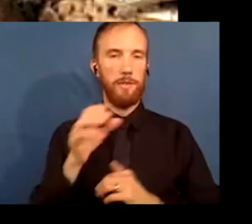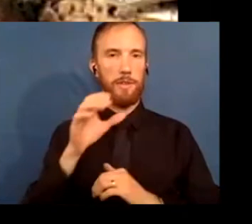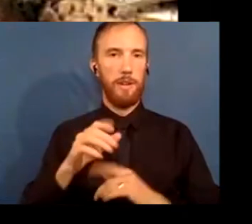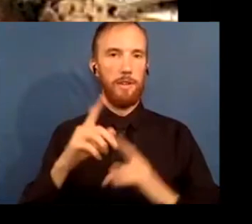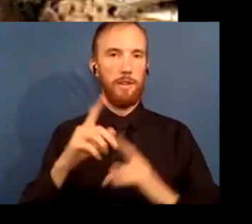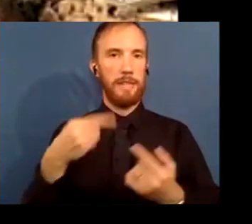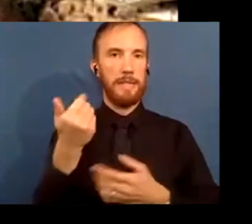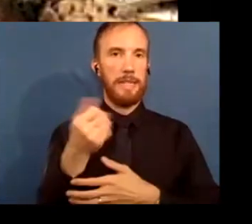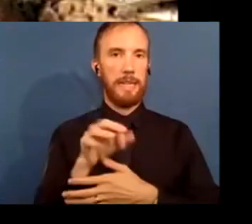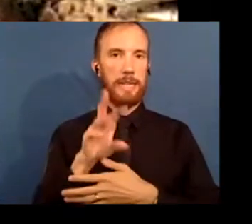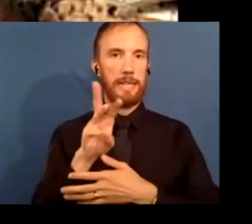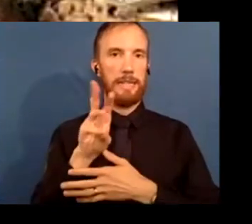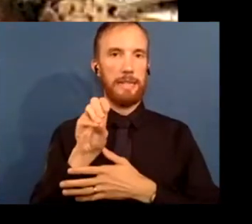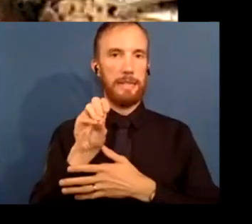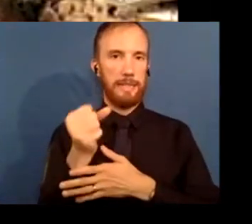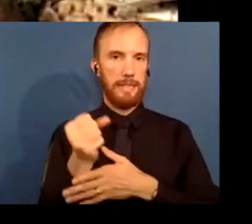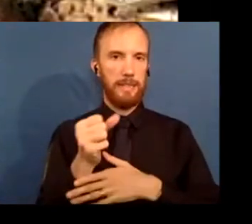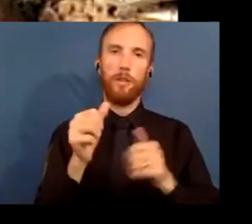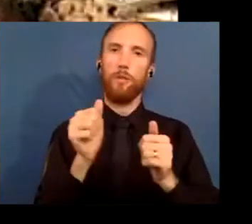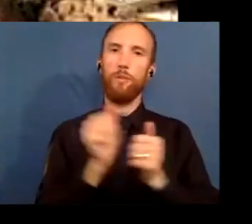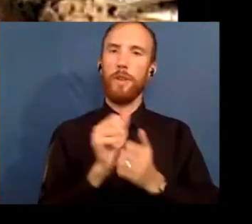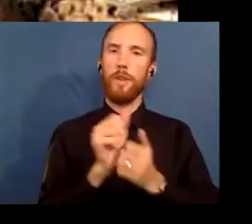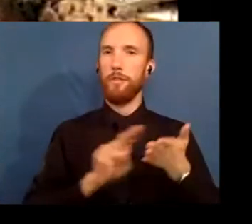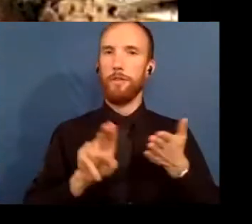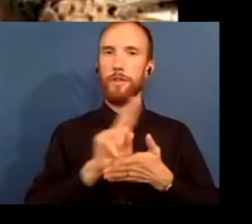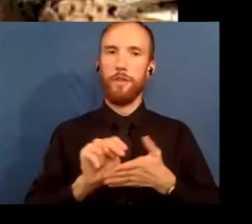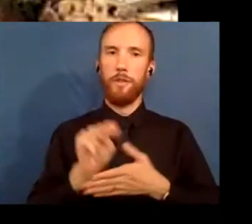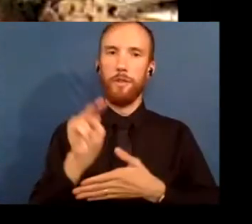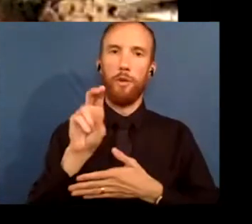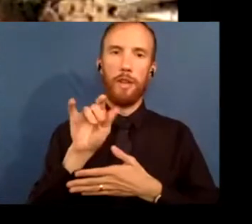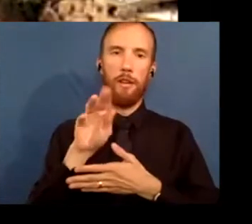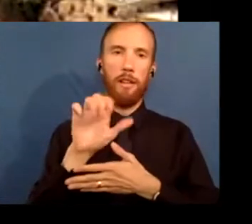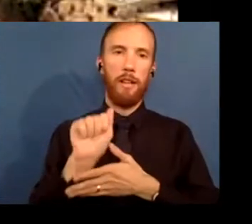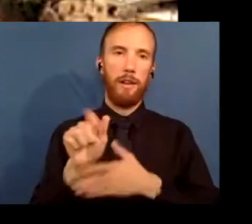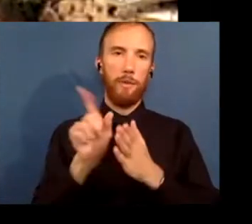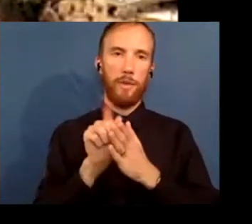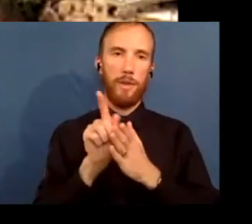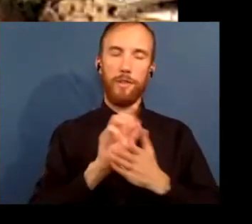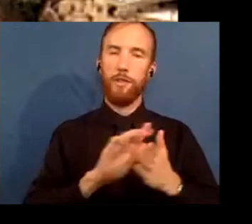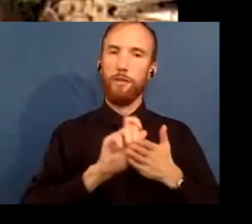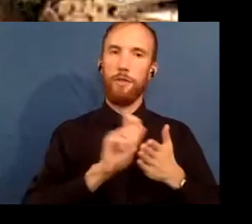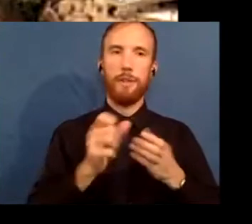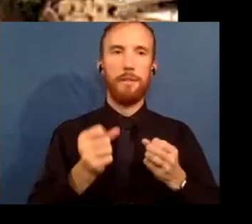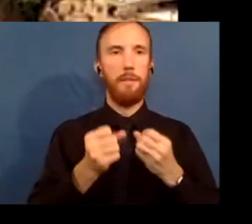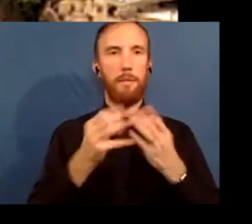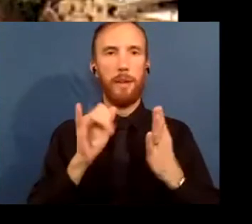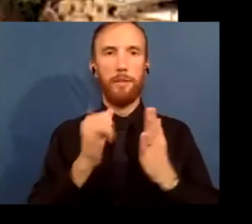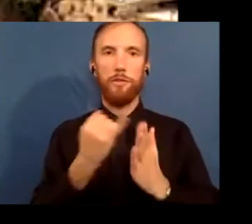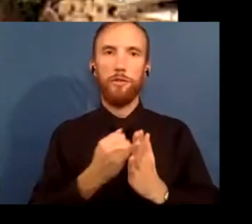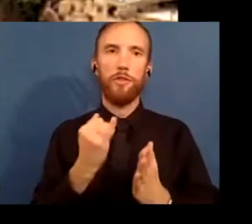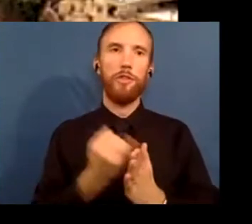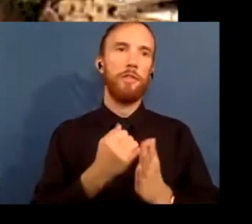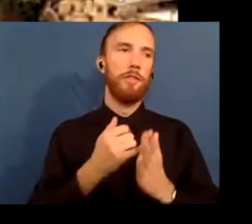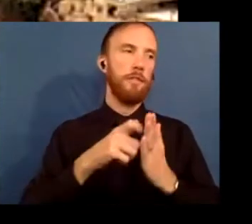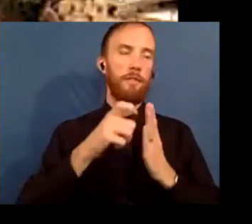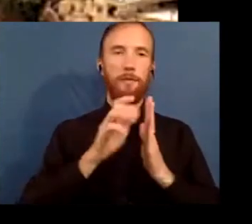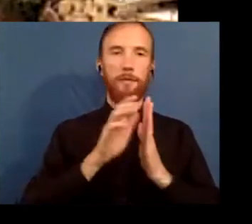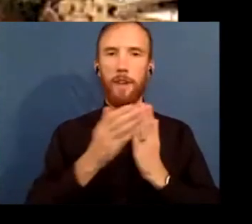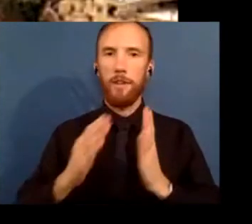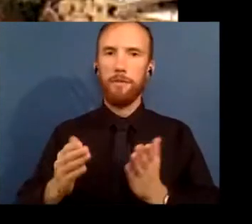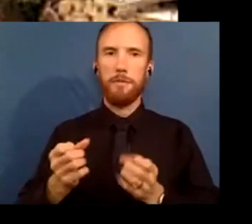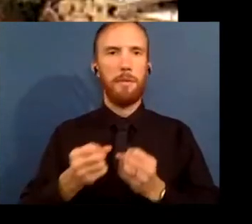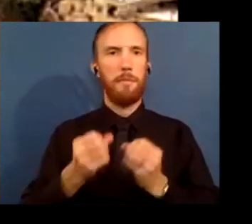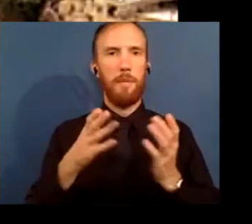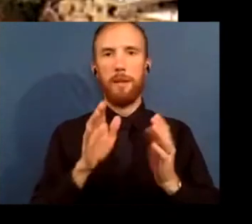North Carolina Press. And her writings have appeared in many journals, edited volumes, and popular outlets. Professor Todd Breland